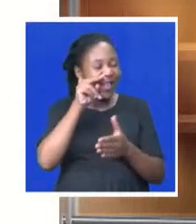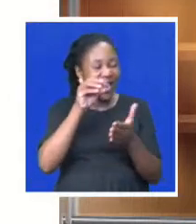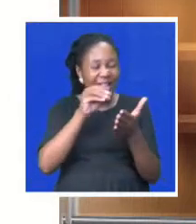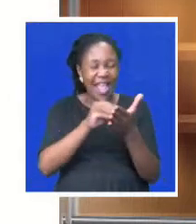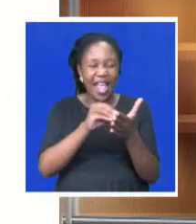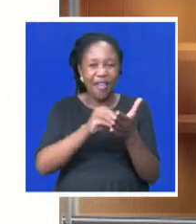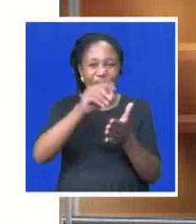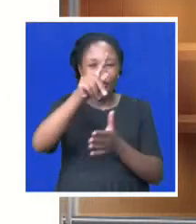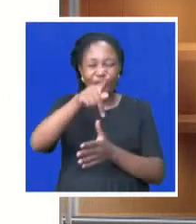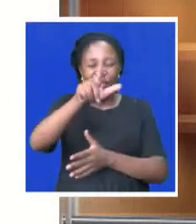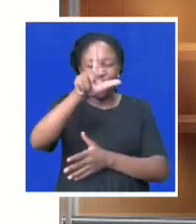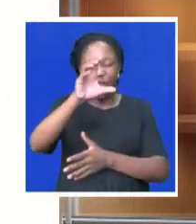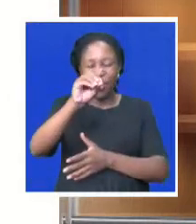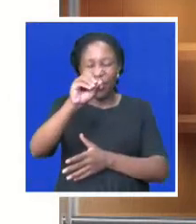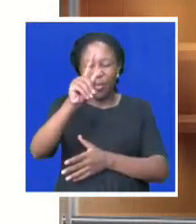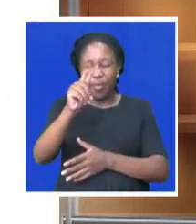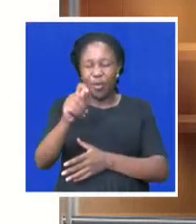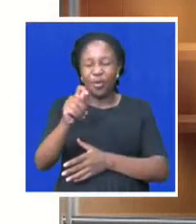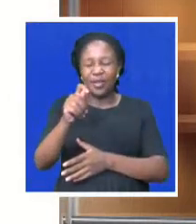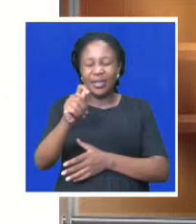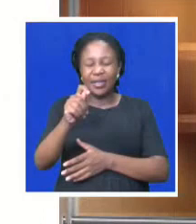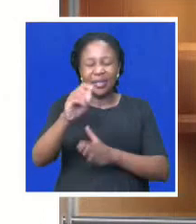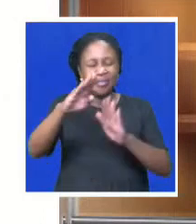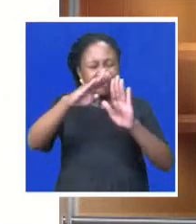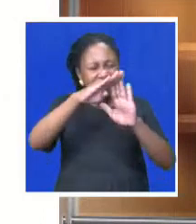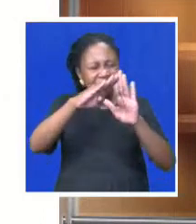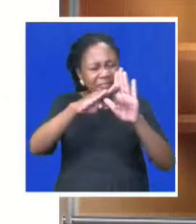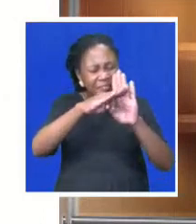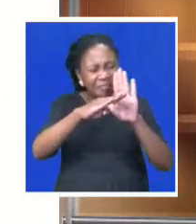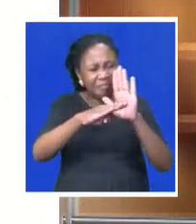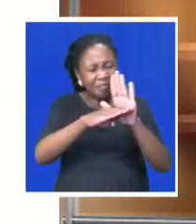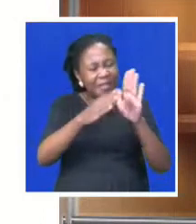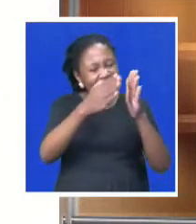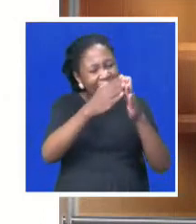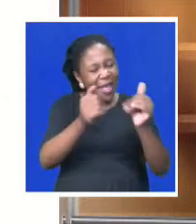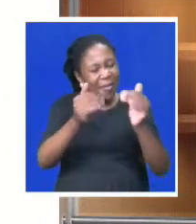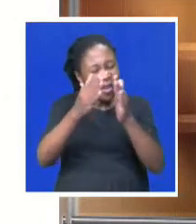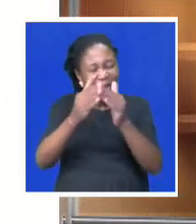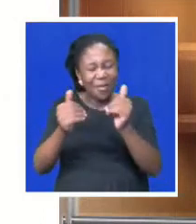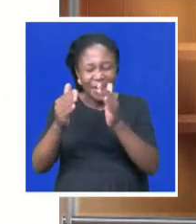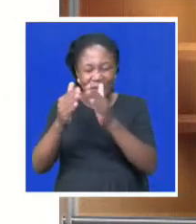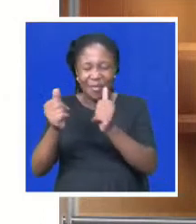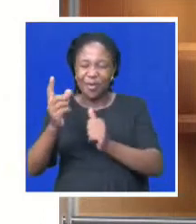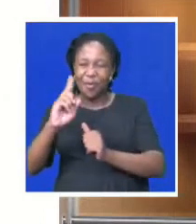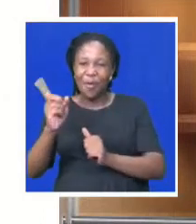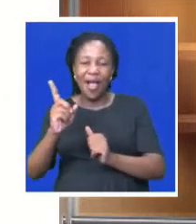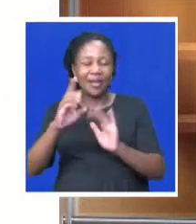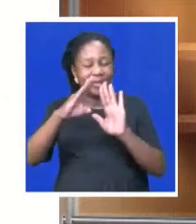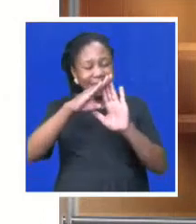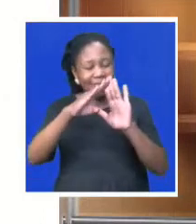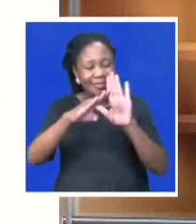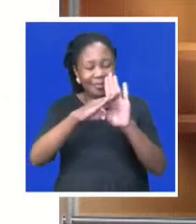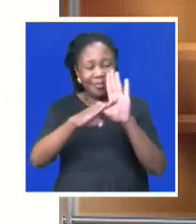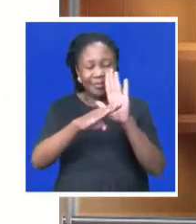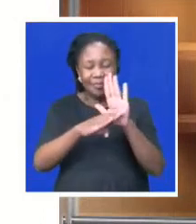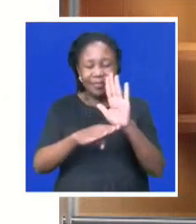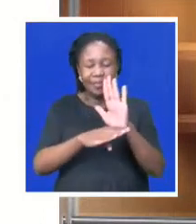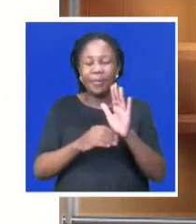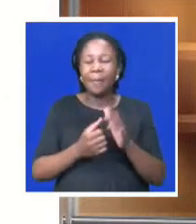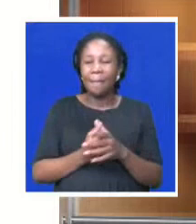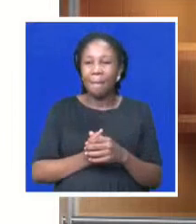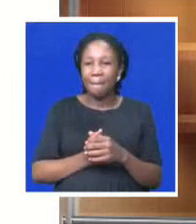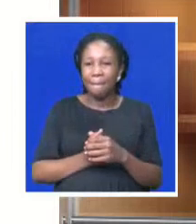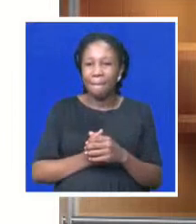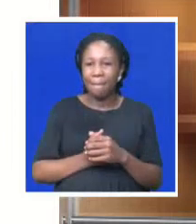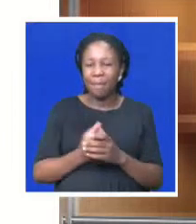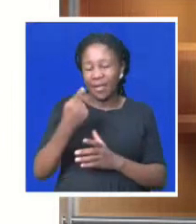is plot? It is the sequential order of events. Yes, just like this one. It takes place between 2